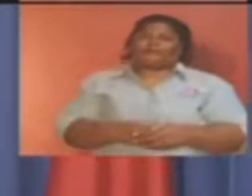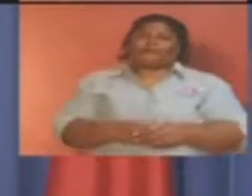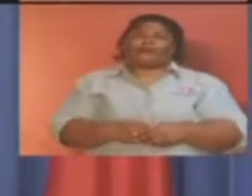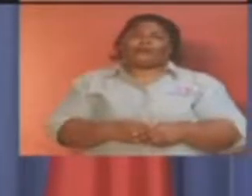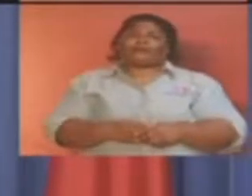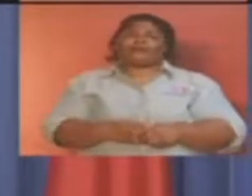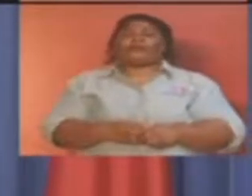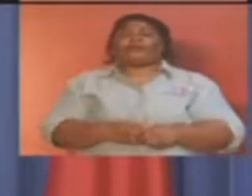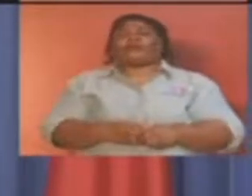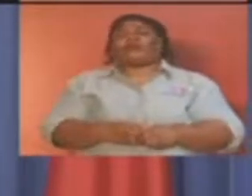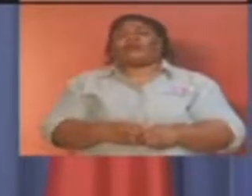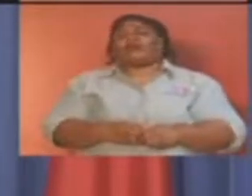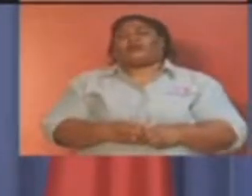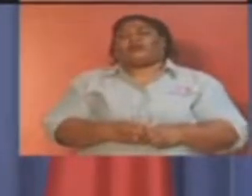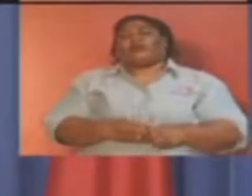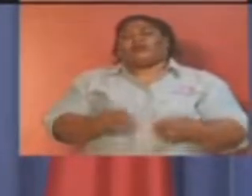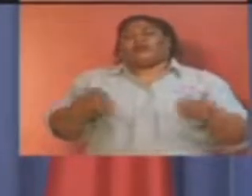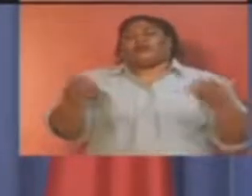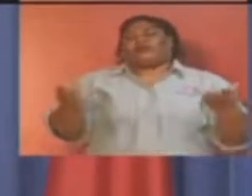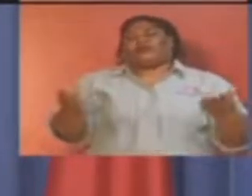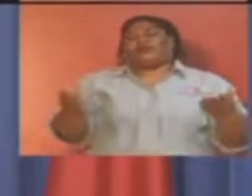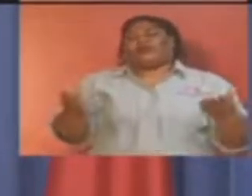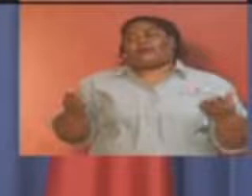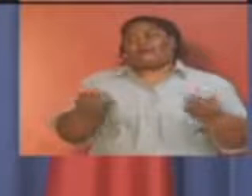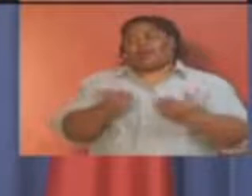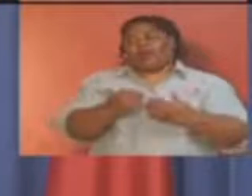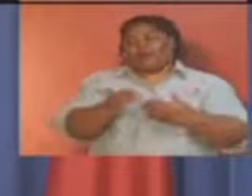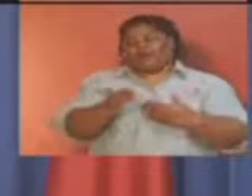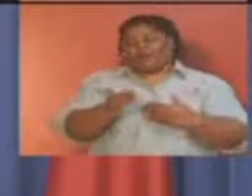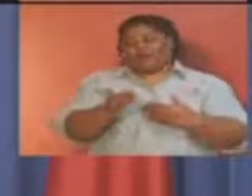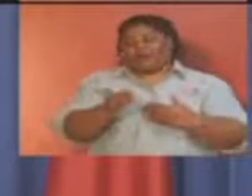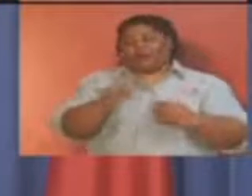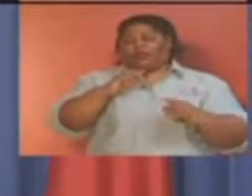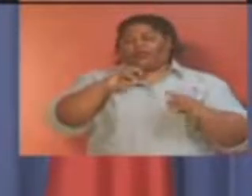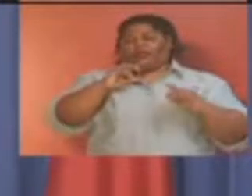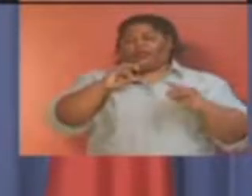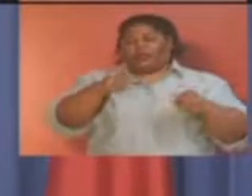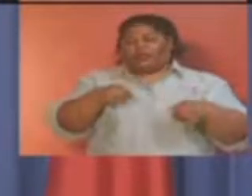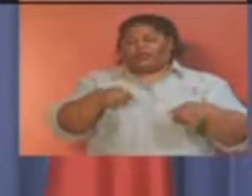vaccines in Trinidad and Tobago. So I'll answer more questions about it as we go forward.